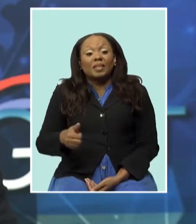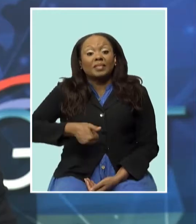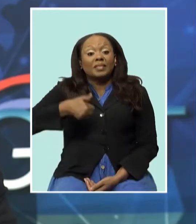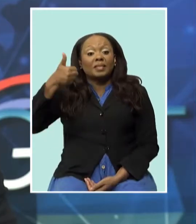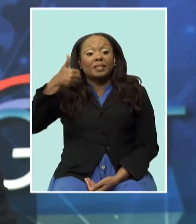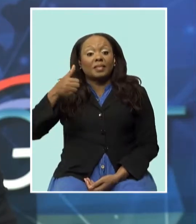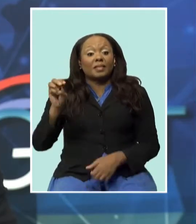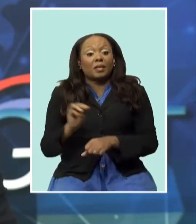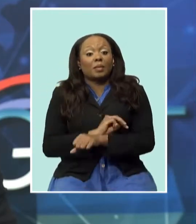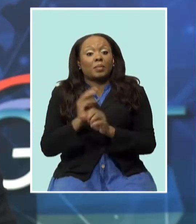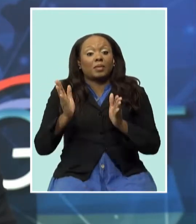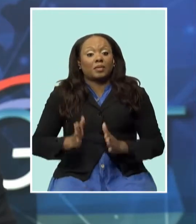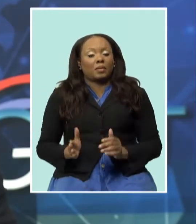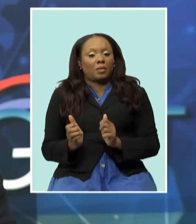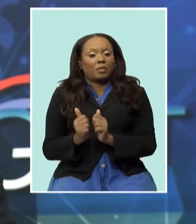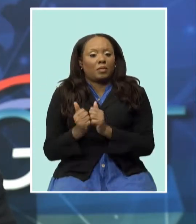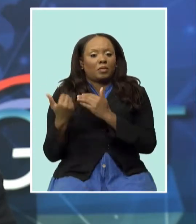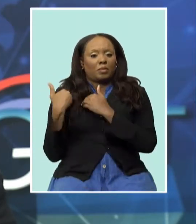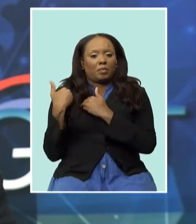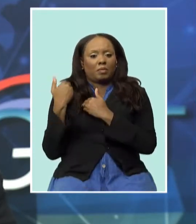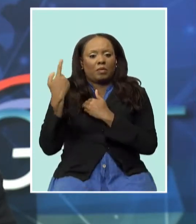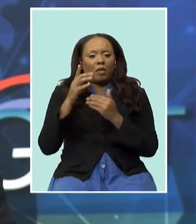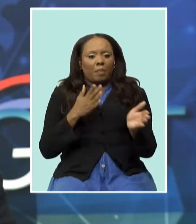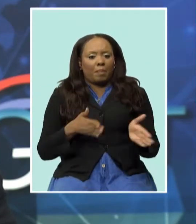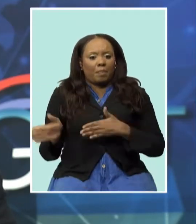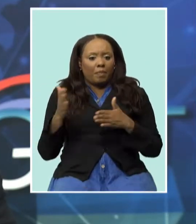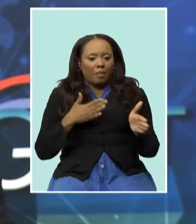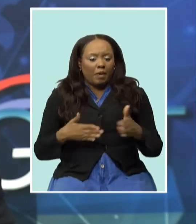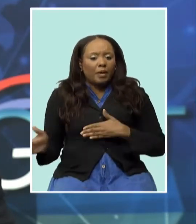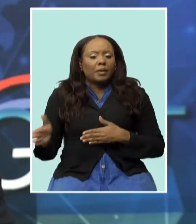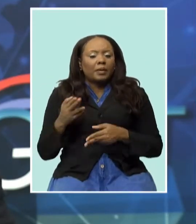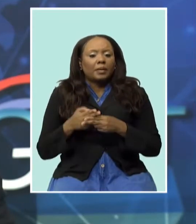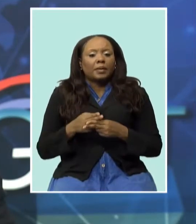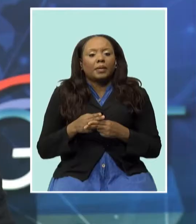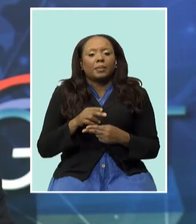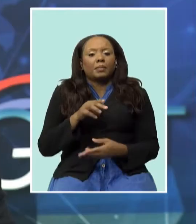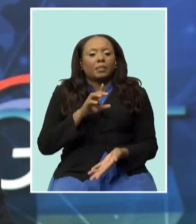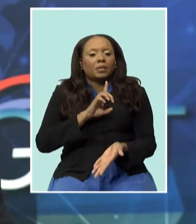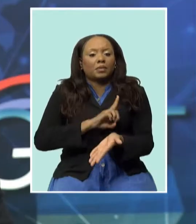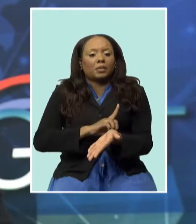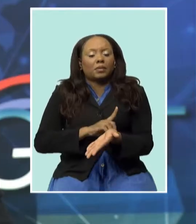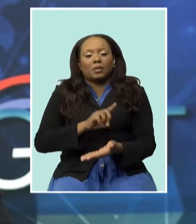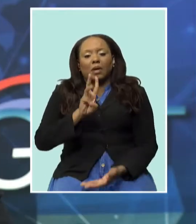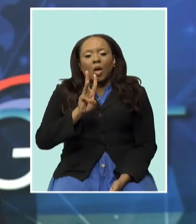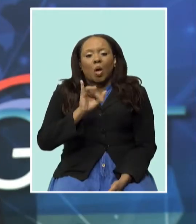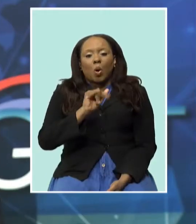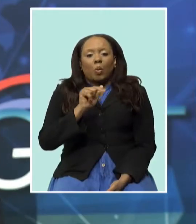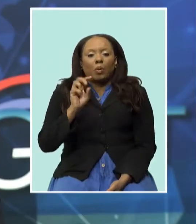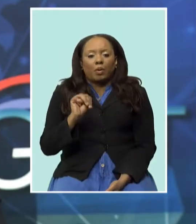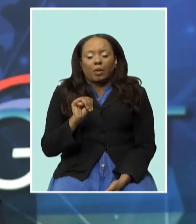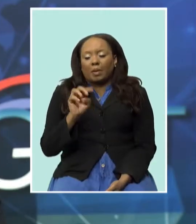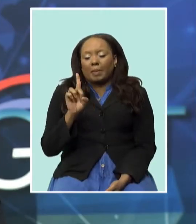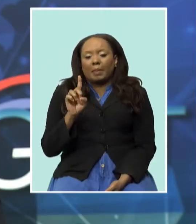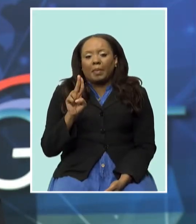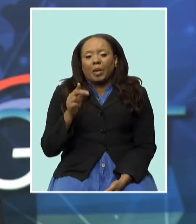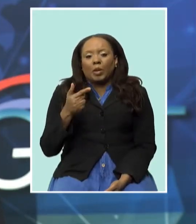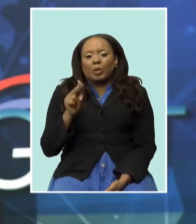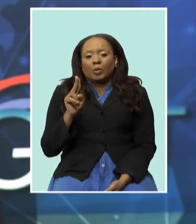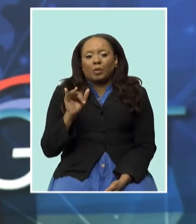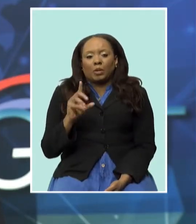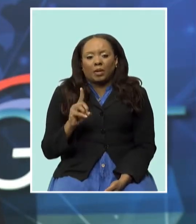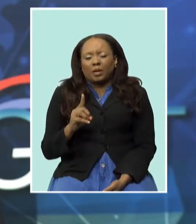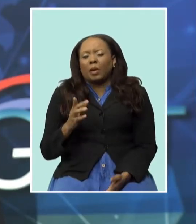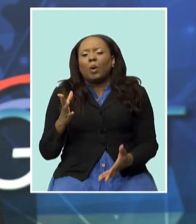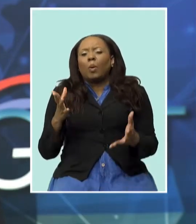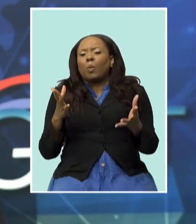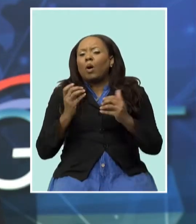Senior Minister with responsibility for planning and infrastructure, Dr. William Dugid, is clearing the air on comments made at the weekend on a Democratic